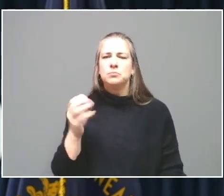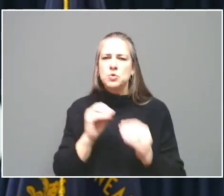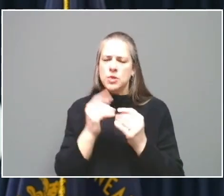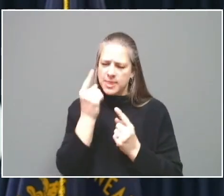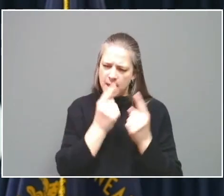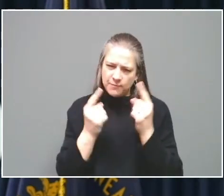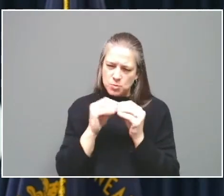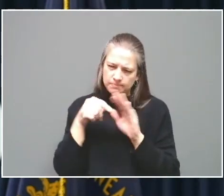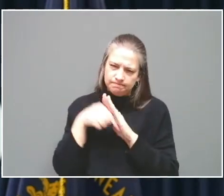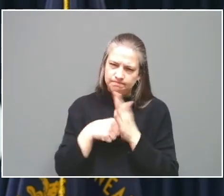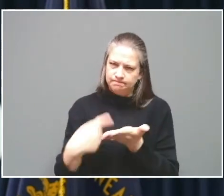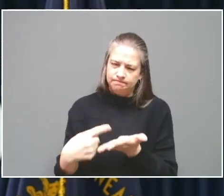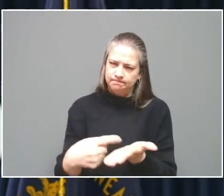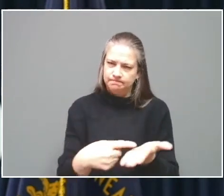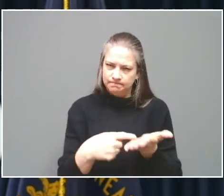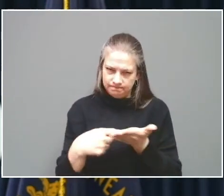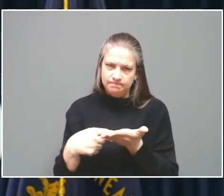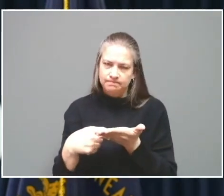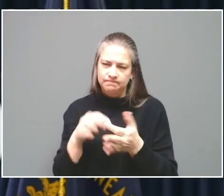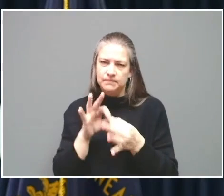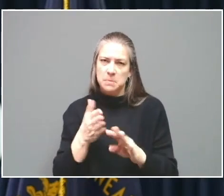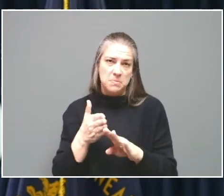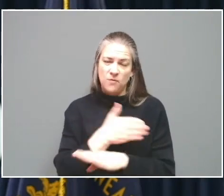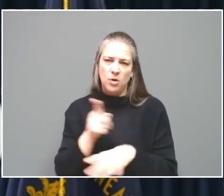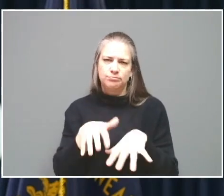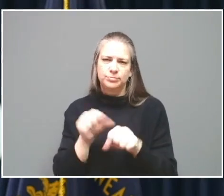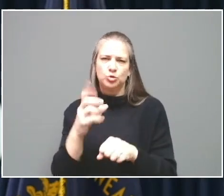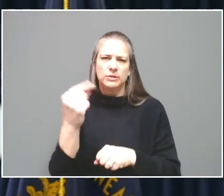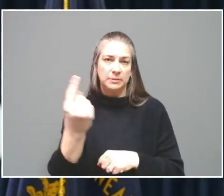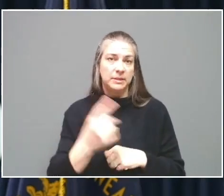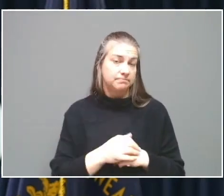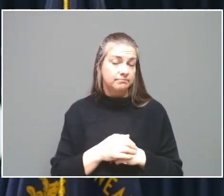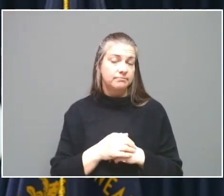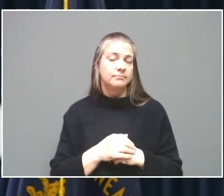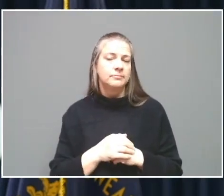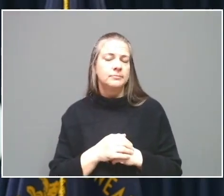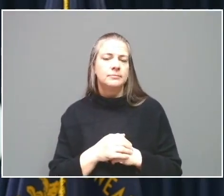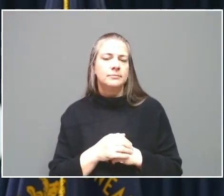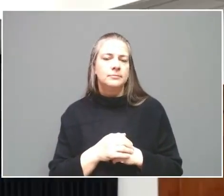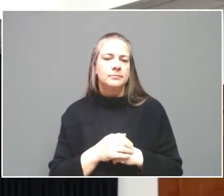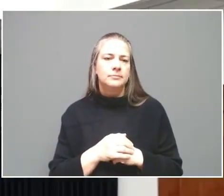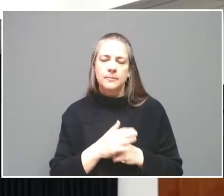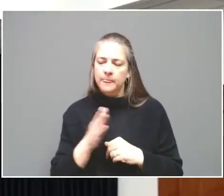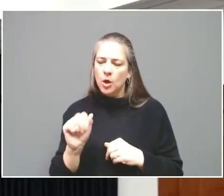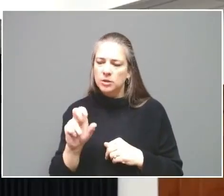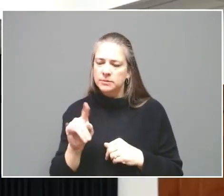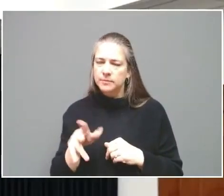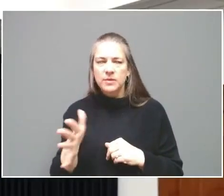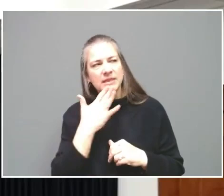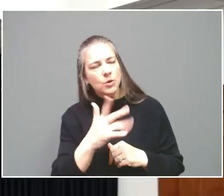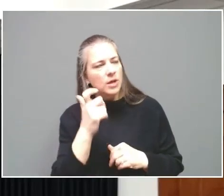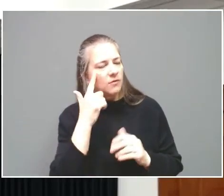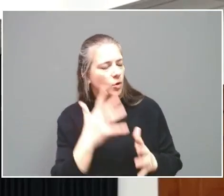discussion about it before taking a really big step. Austin Horn. Thank you, Governor.